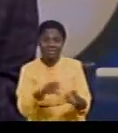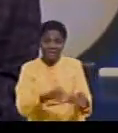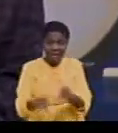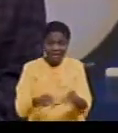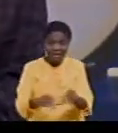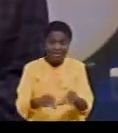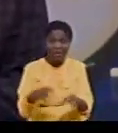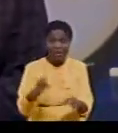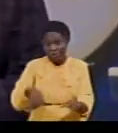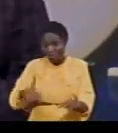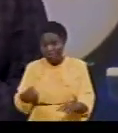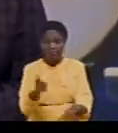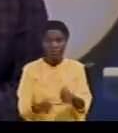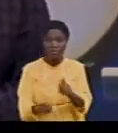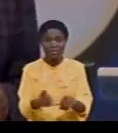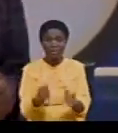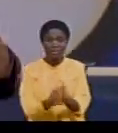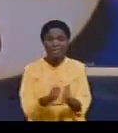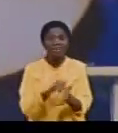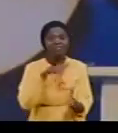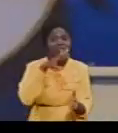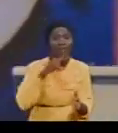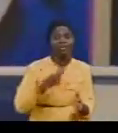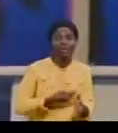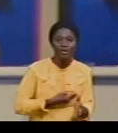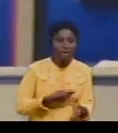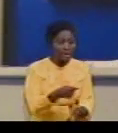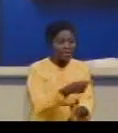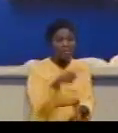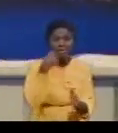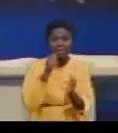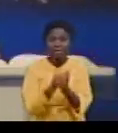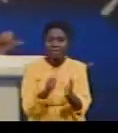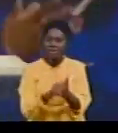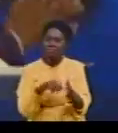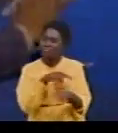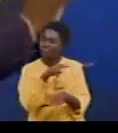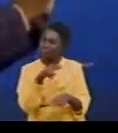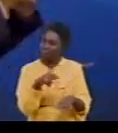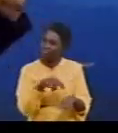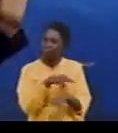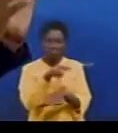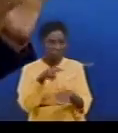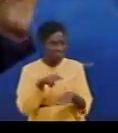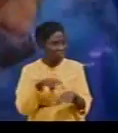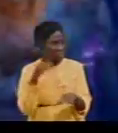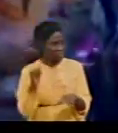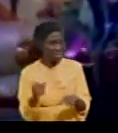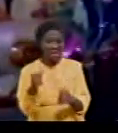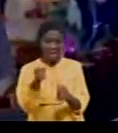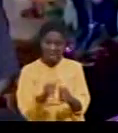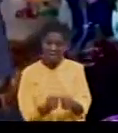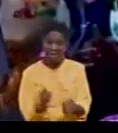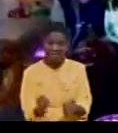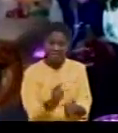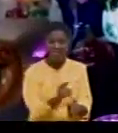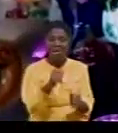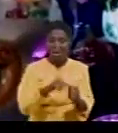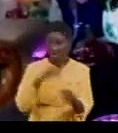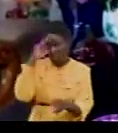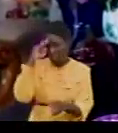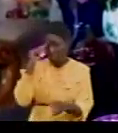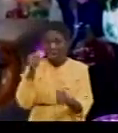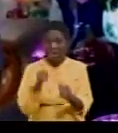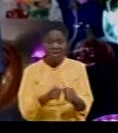of other people that corrupt us. They say normally, everyone, every boy,